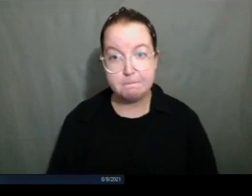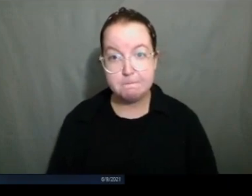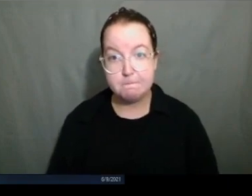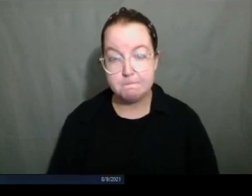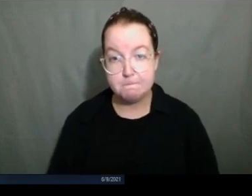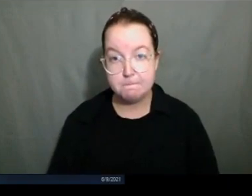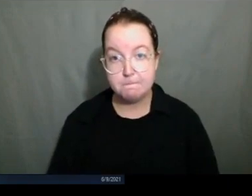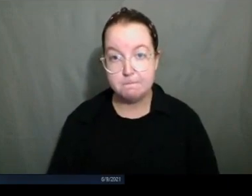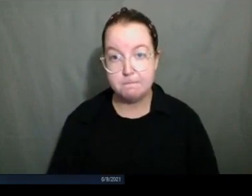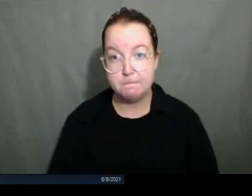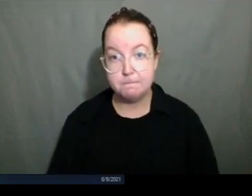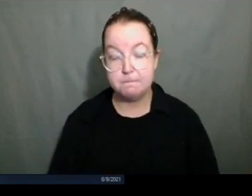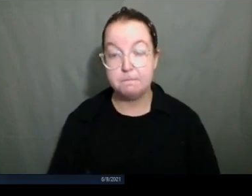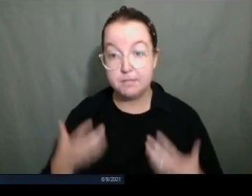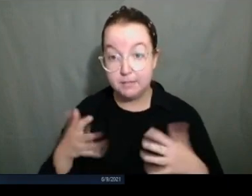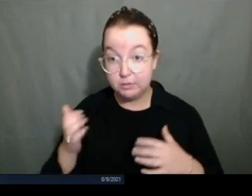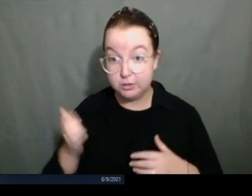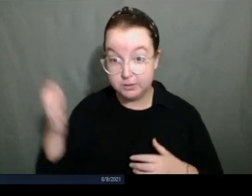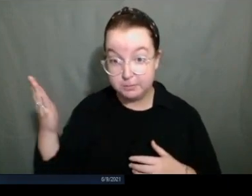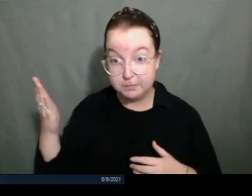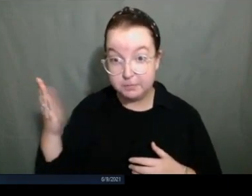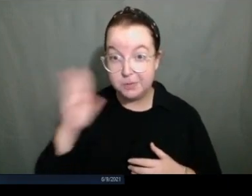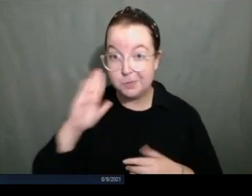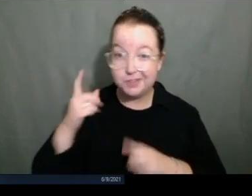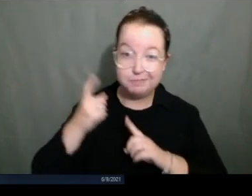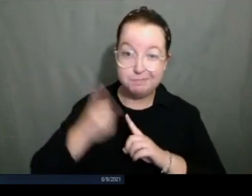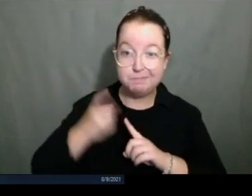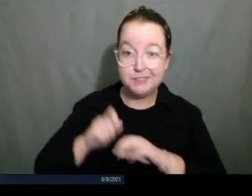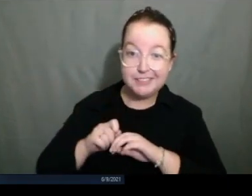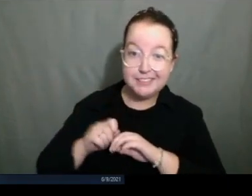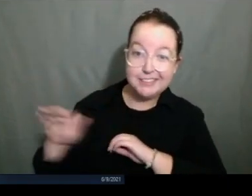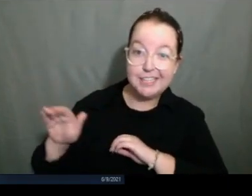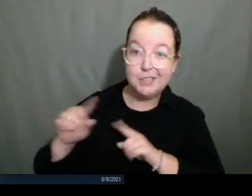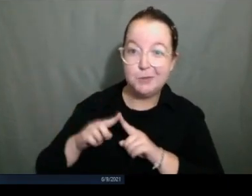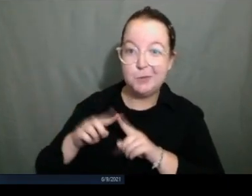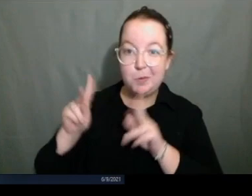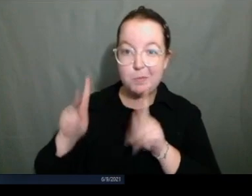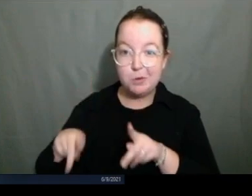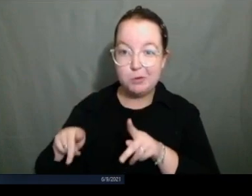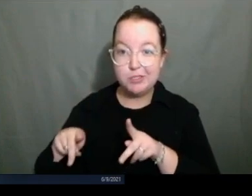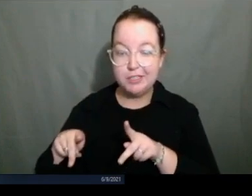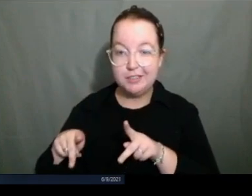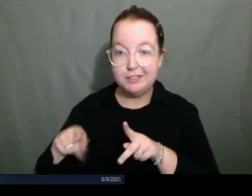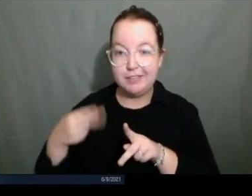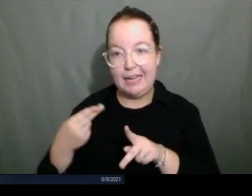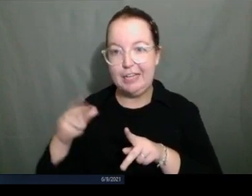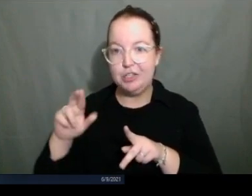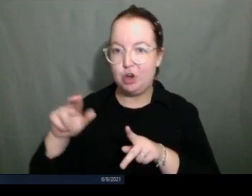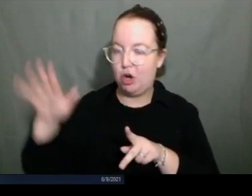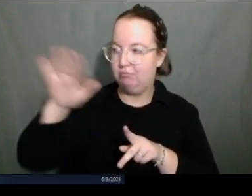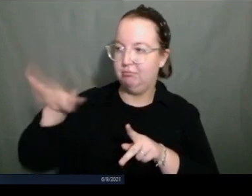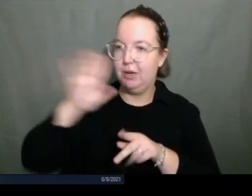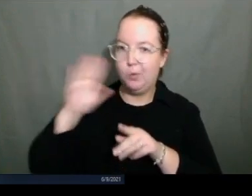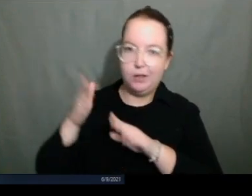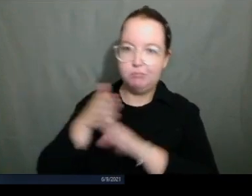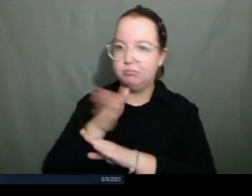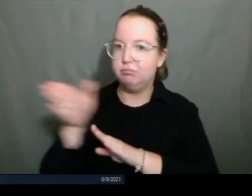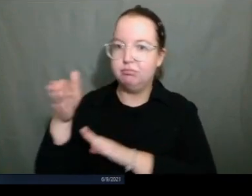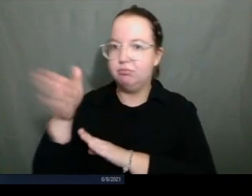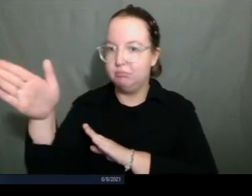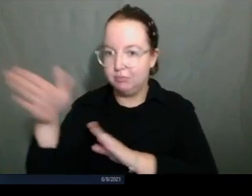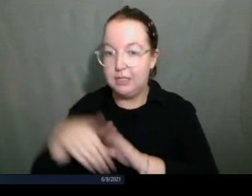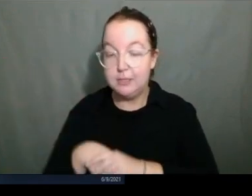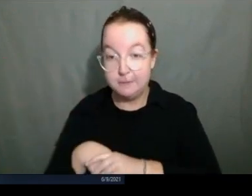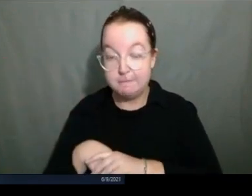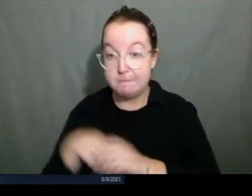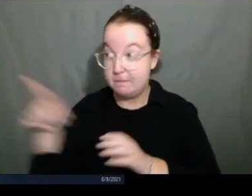you've done that, you can submit your question and it will automatically be sent to the correct responder within the HR or payroll team. And once that